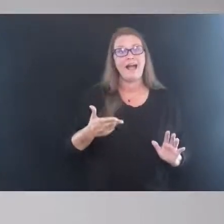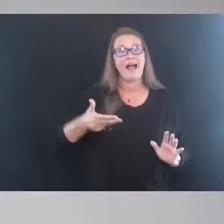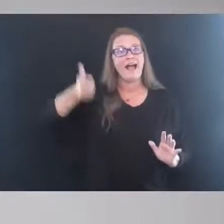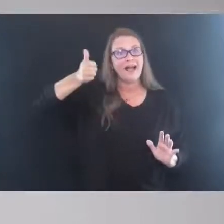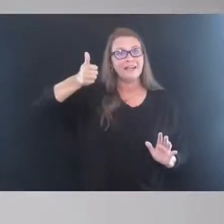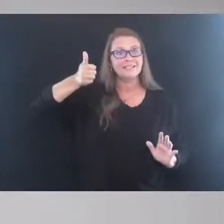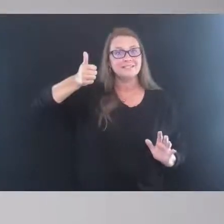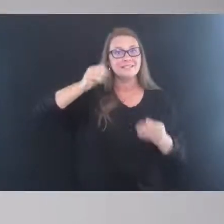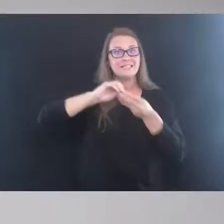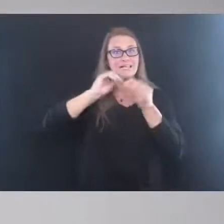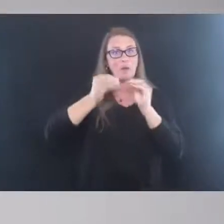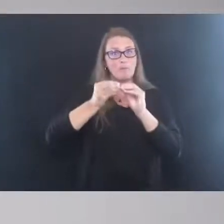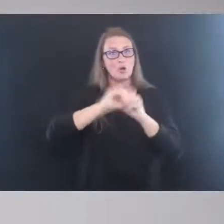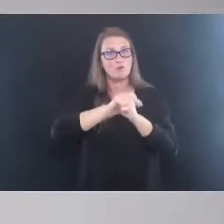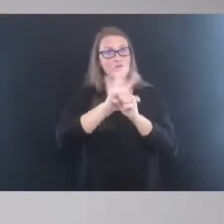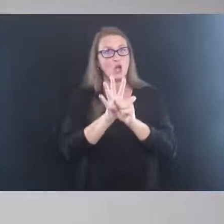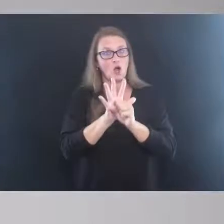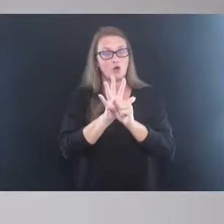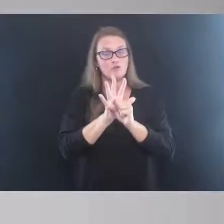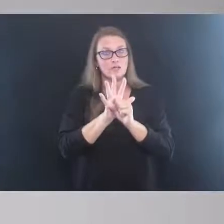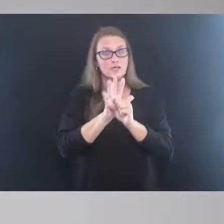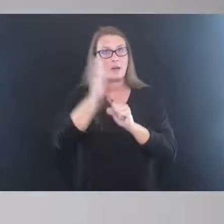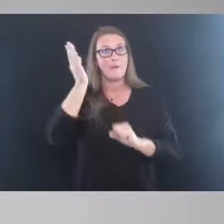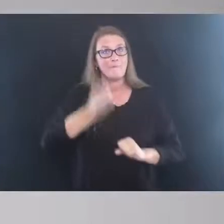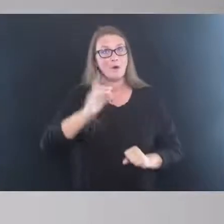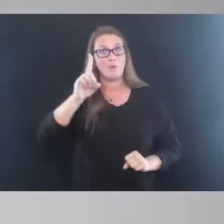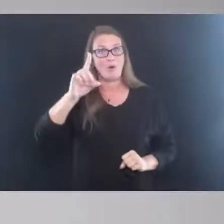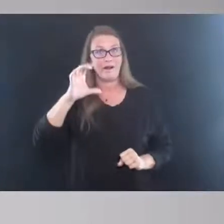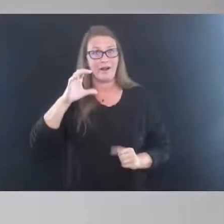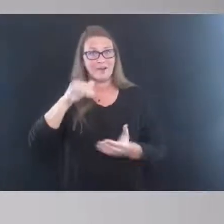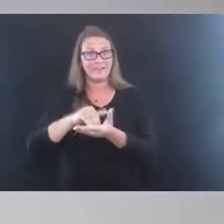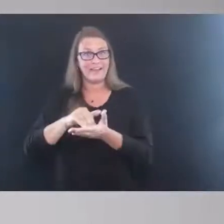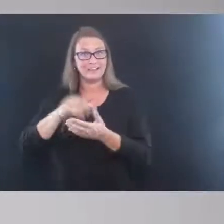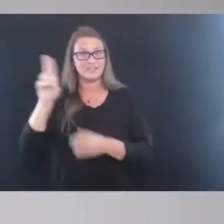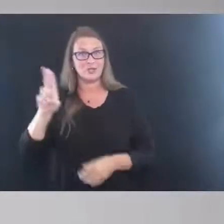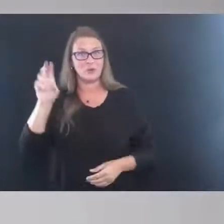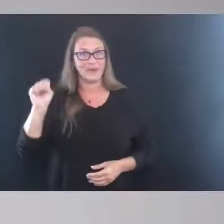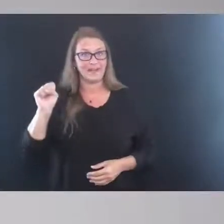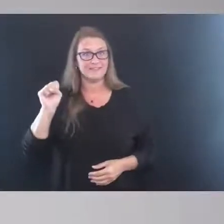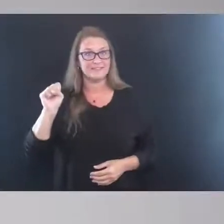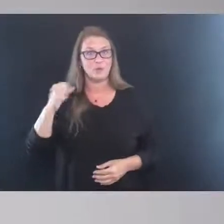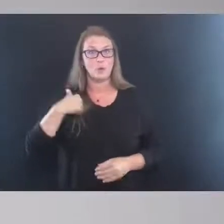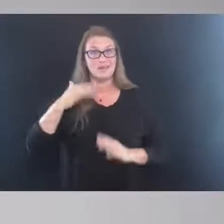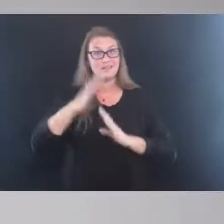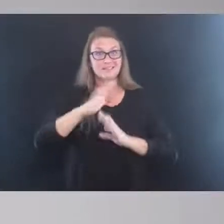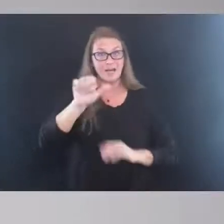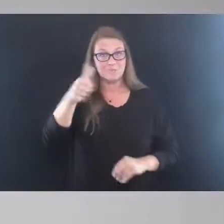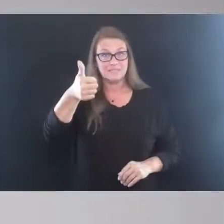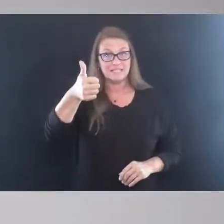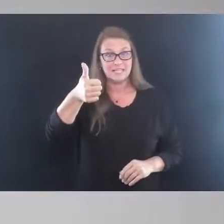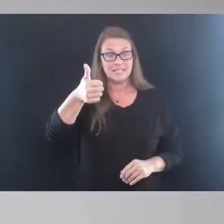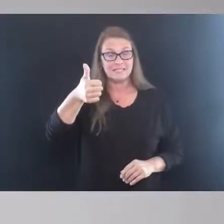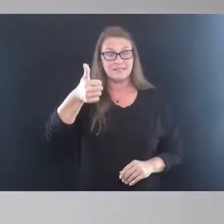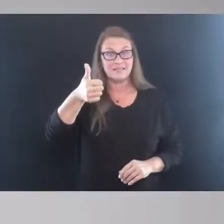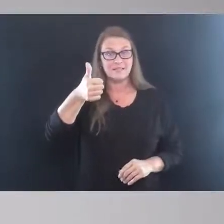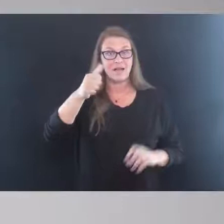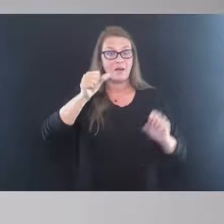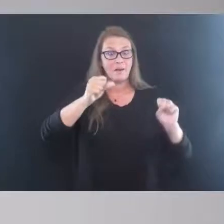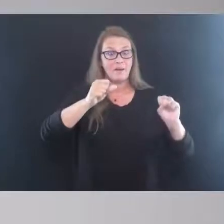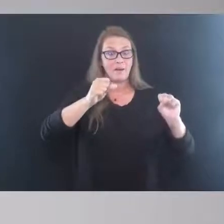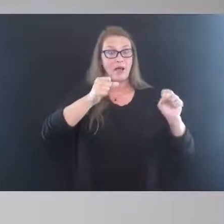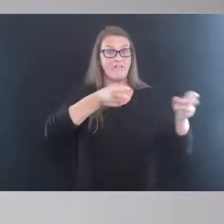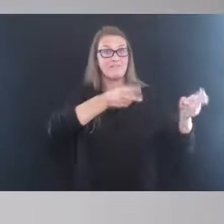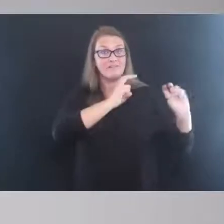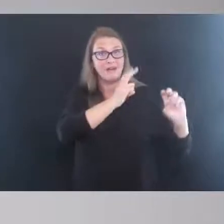of COVID cases per 100,000 in the United States, and we're in the top 10 in terms of